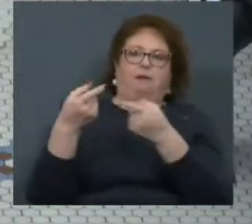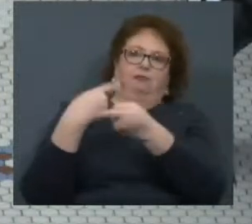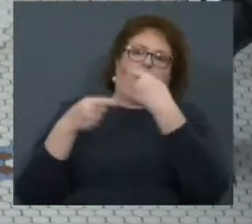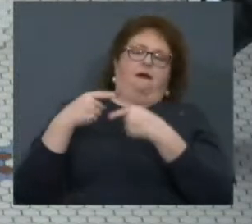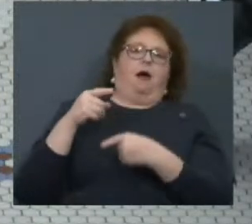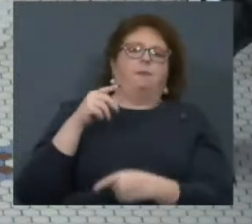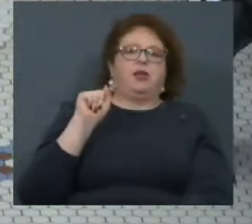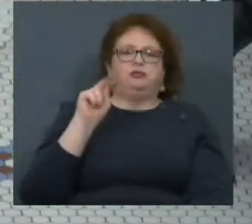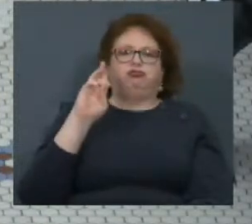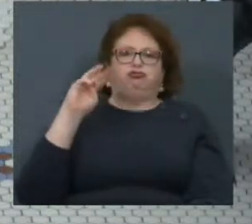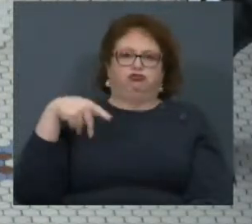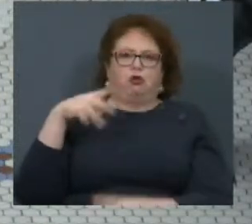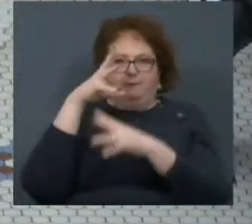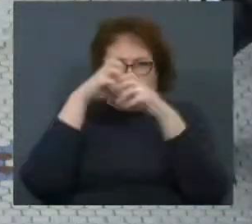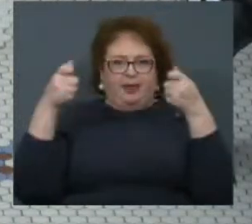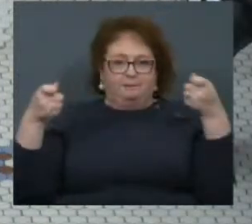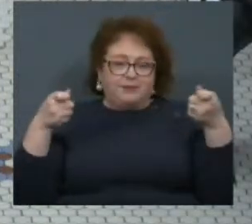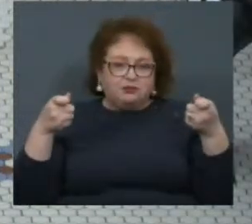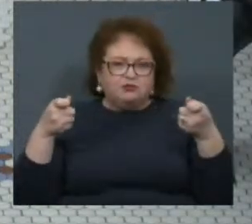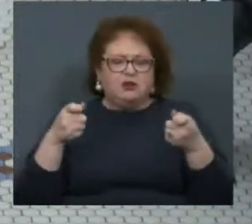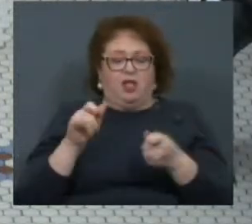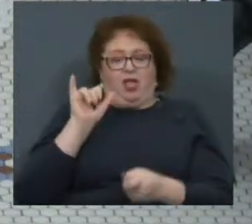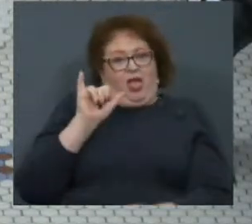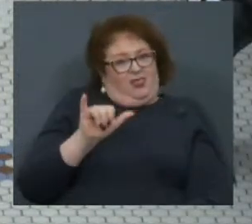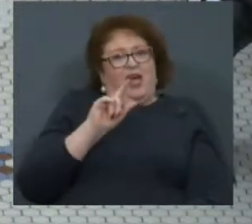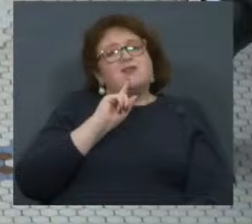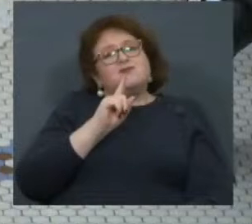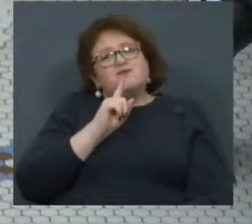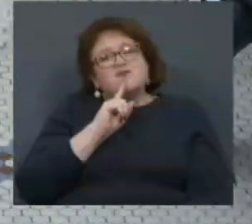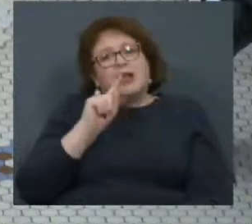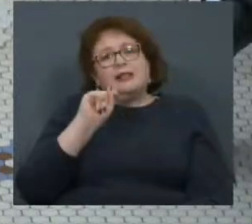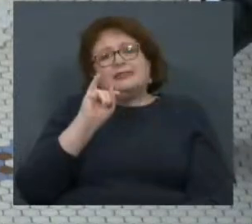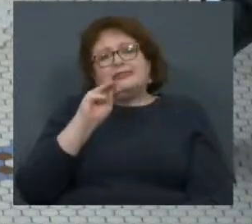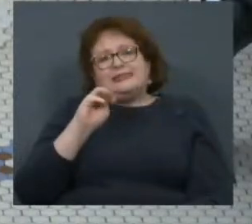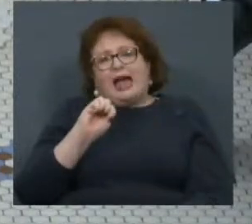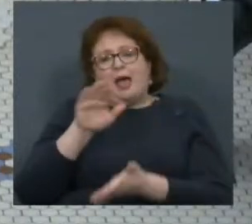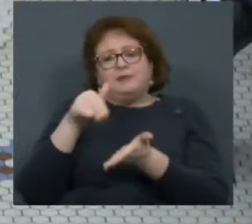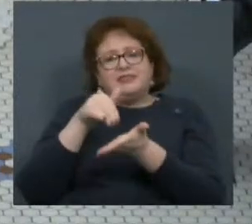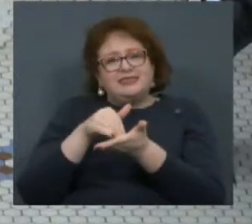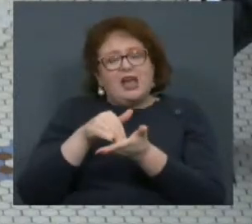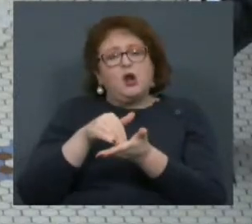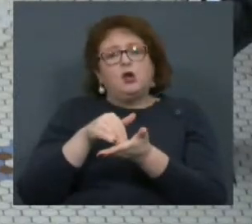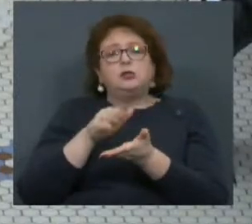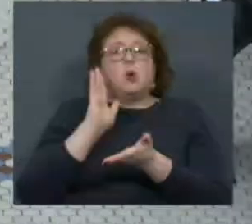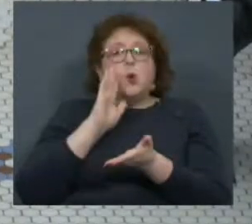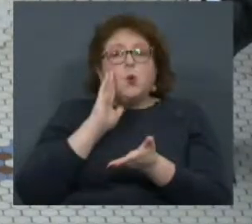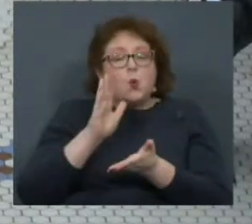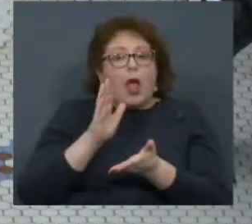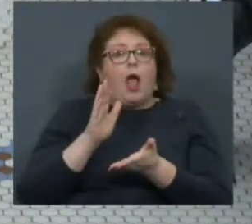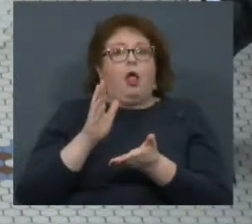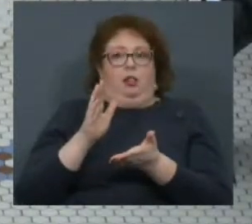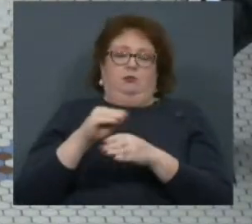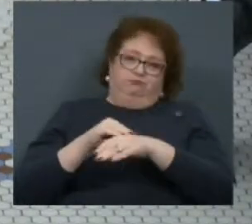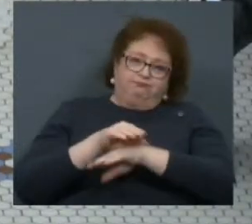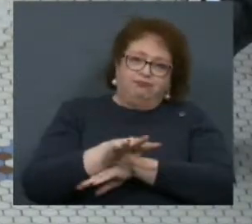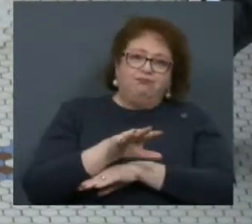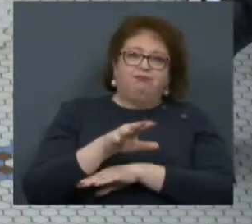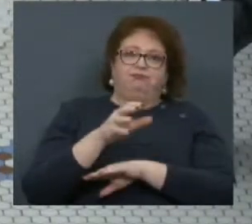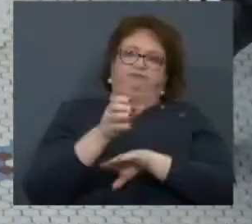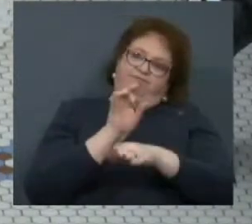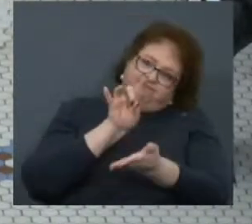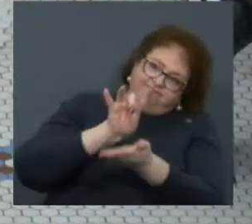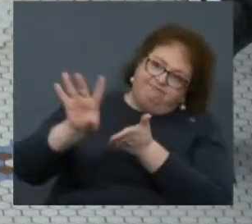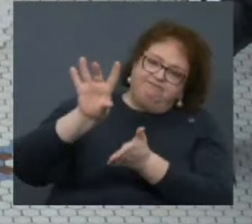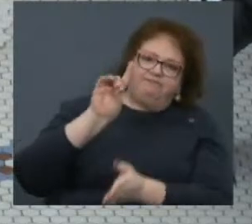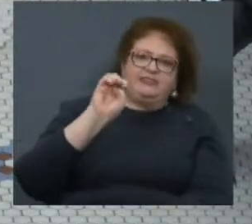role would these real-time crime center tools play in carrying out mass deportations, prosecuting women seeking reproductive